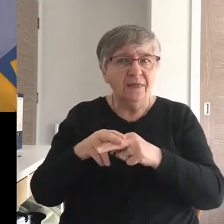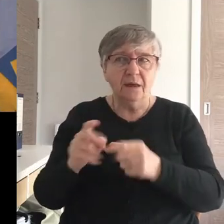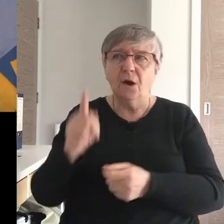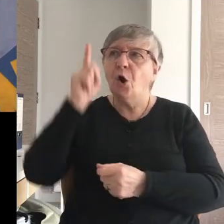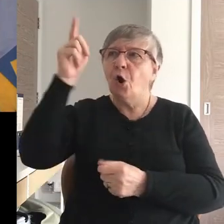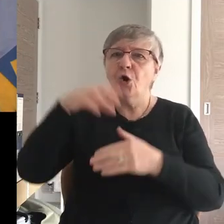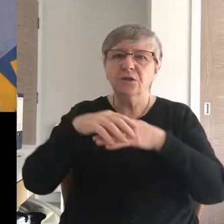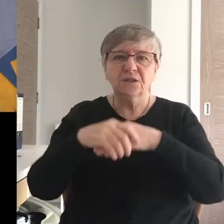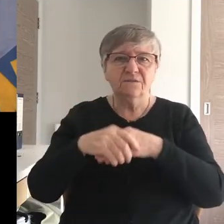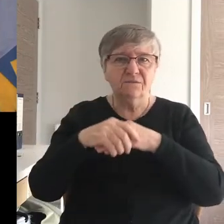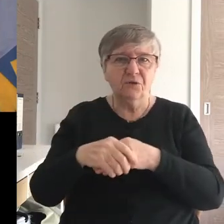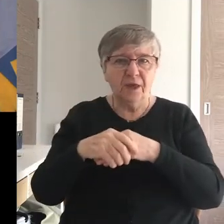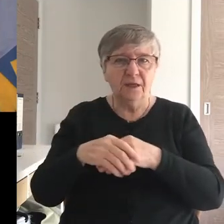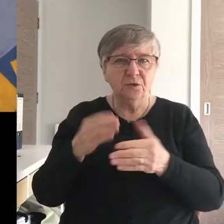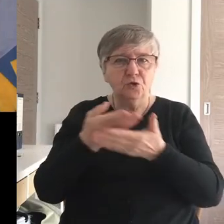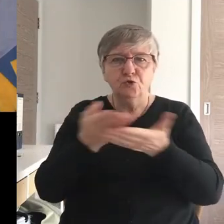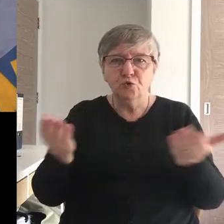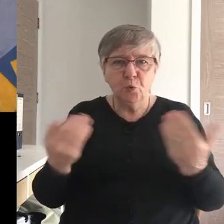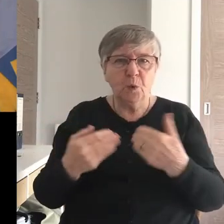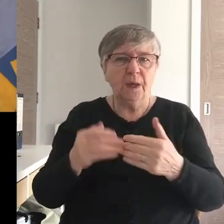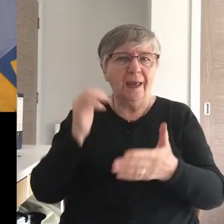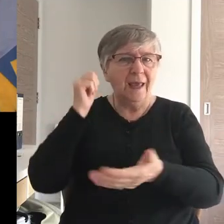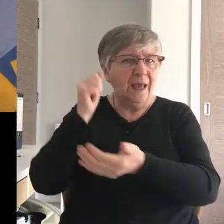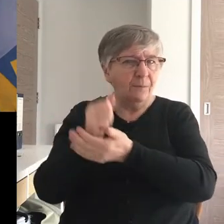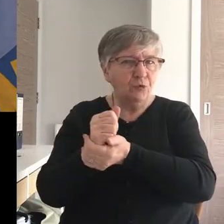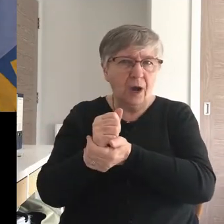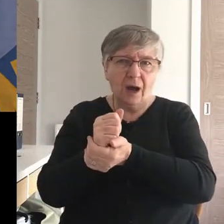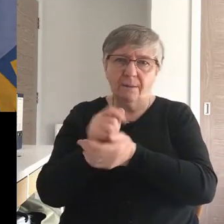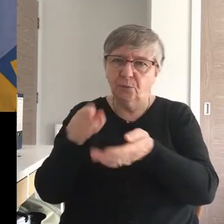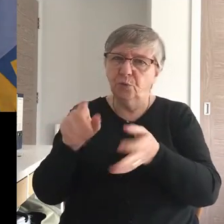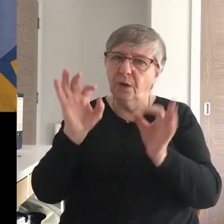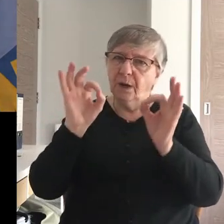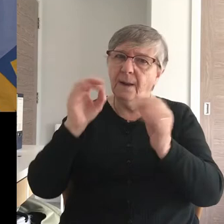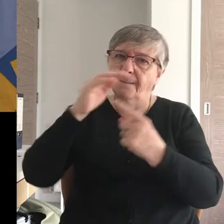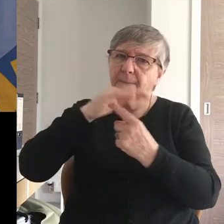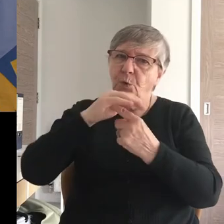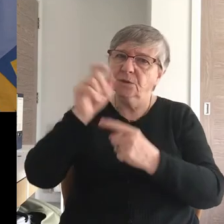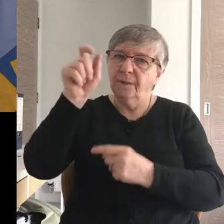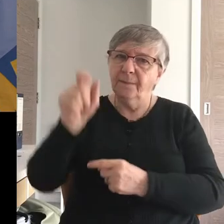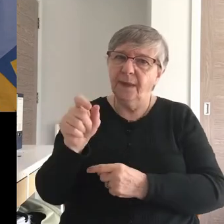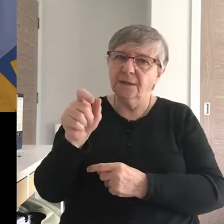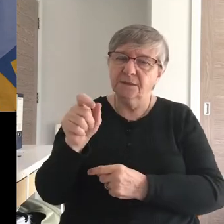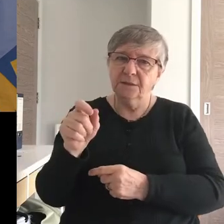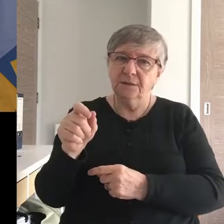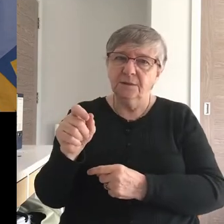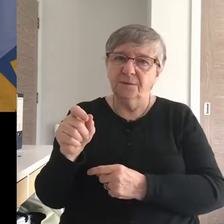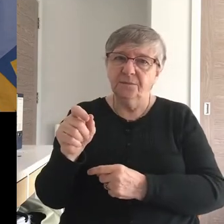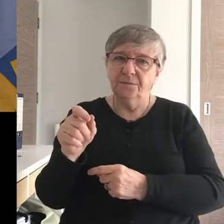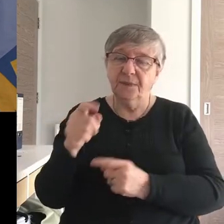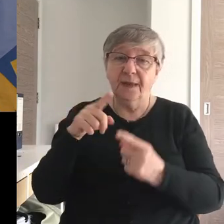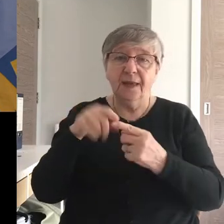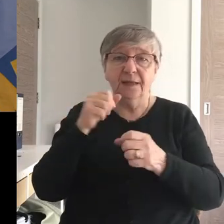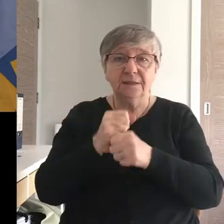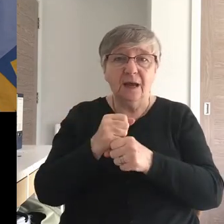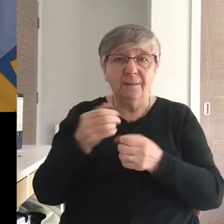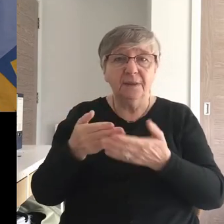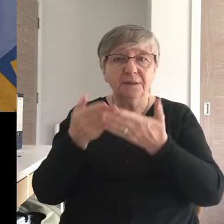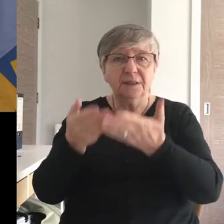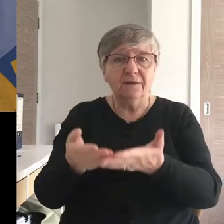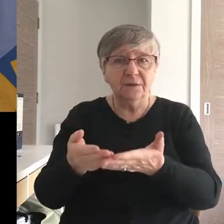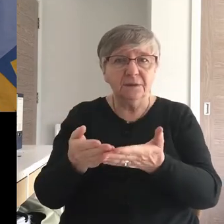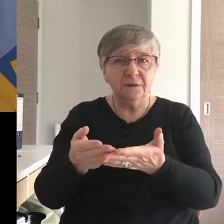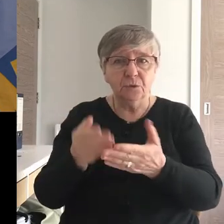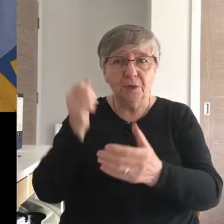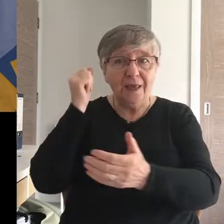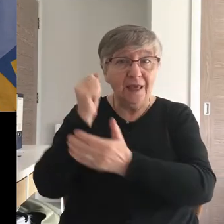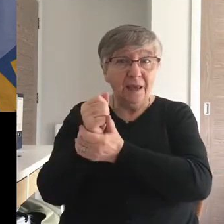verse 23, showing that Abraham was very highly regarded. An example is given of his being ready